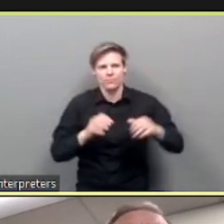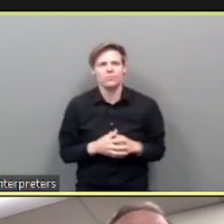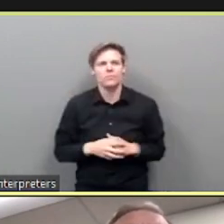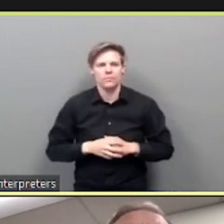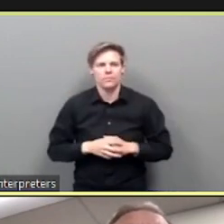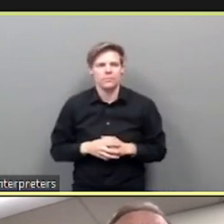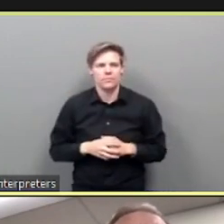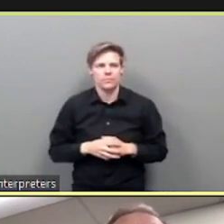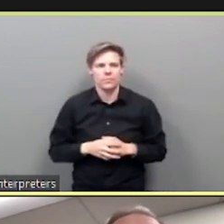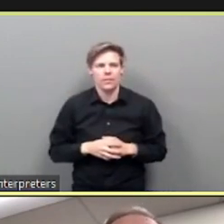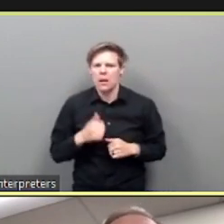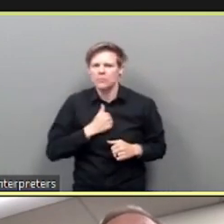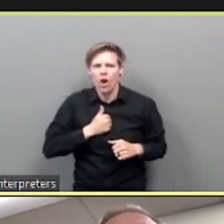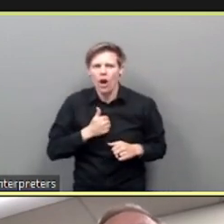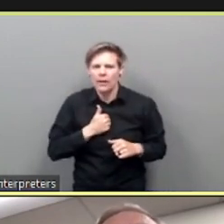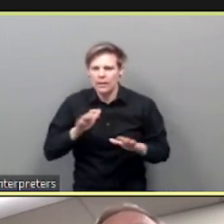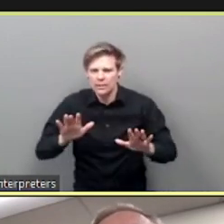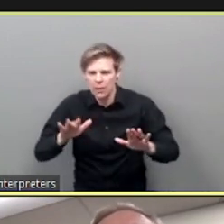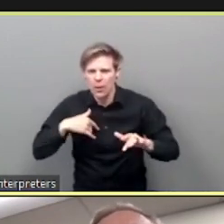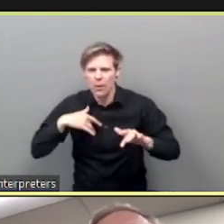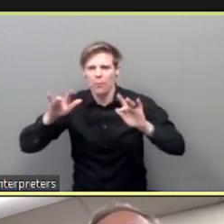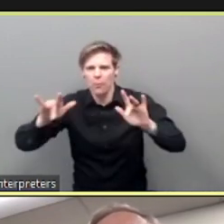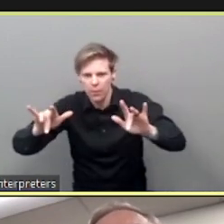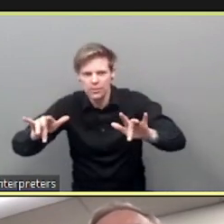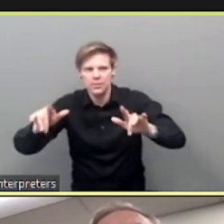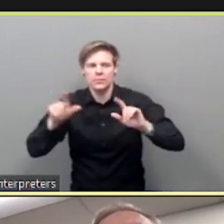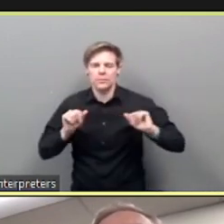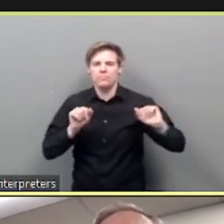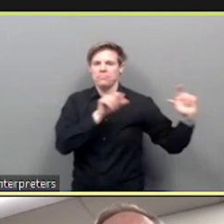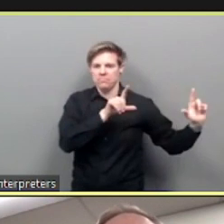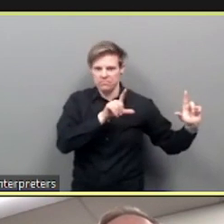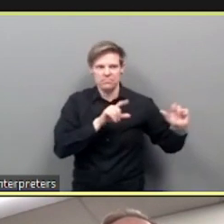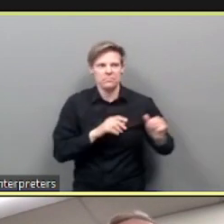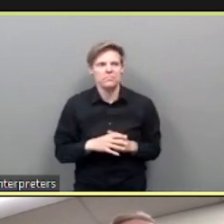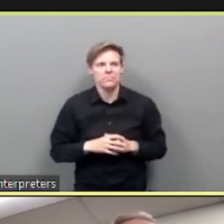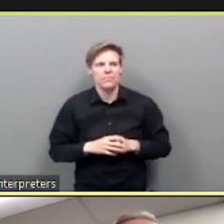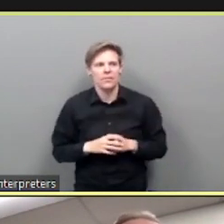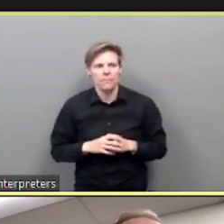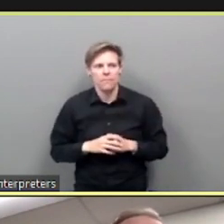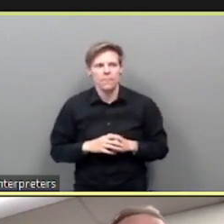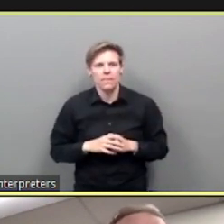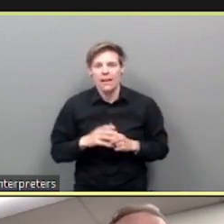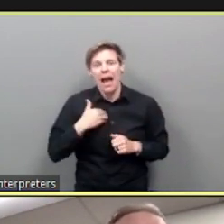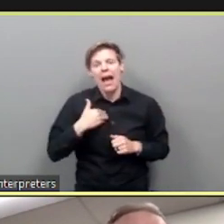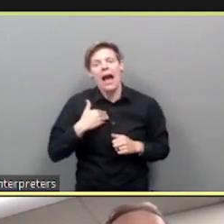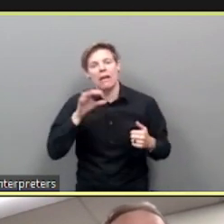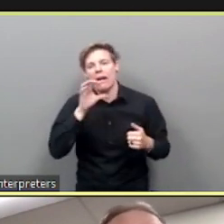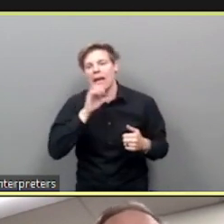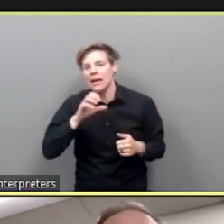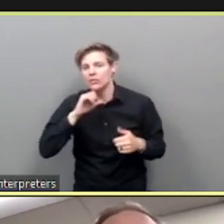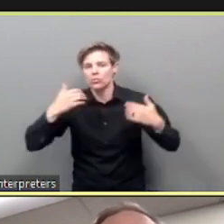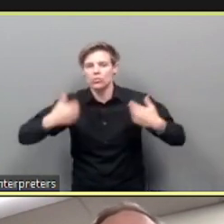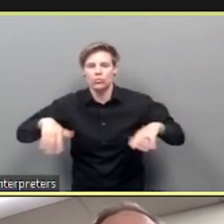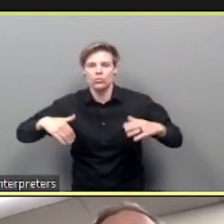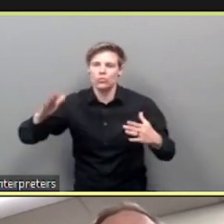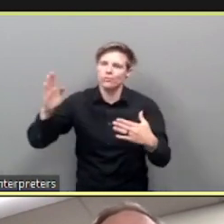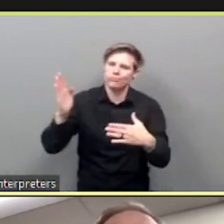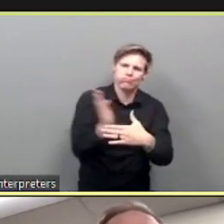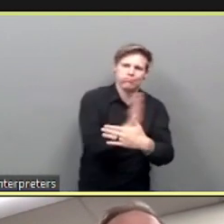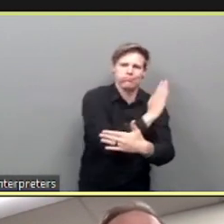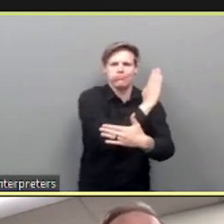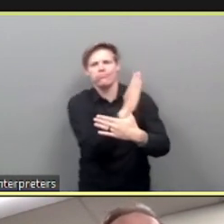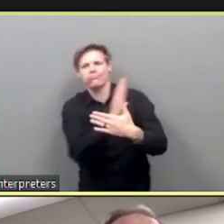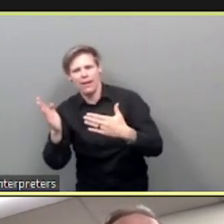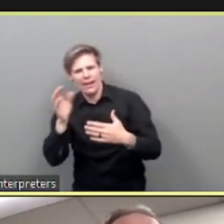on the previous slide, on the right, you can see it's people of all ages. On the next slide, you can see all of the awful